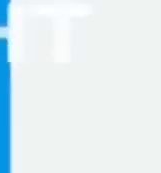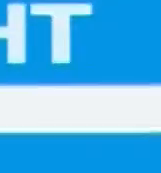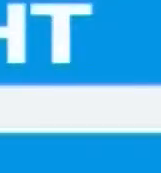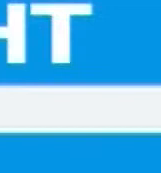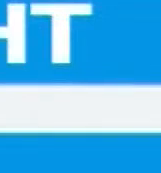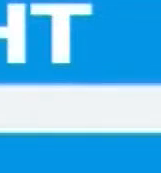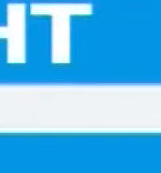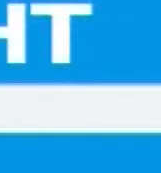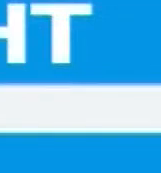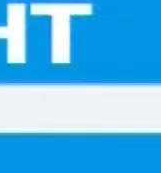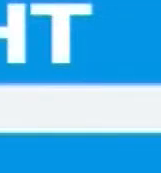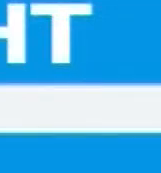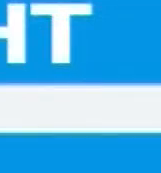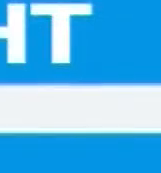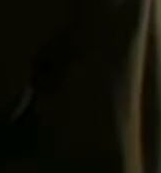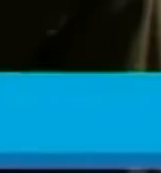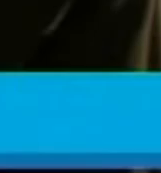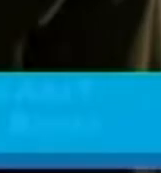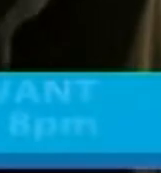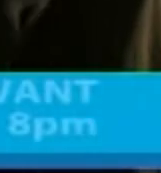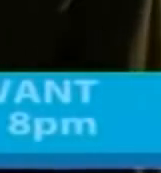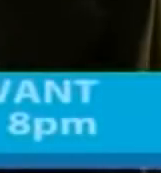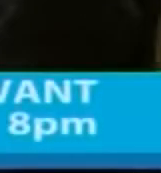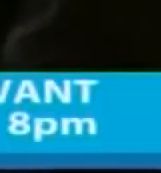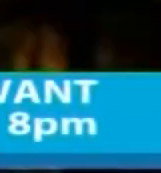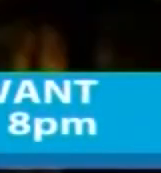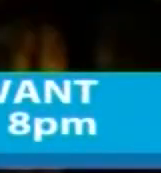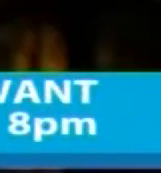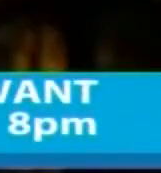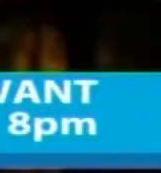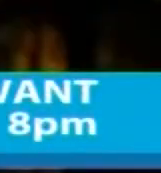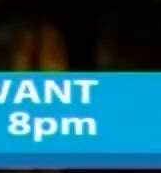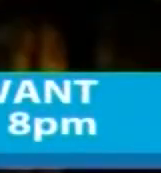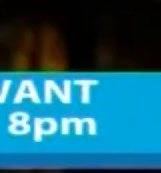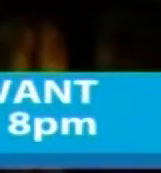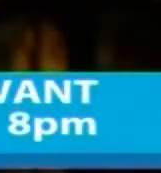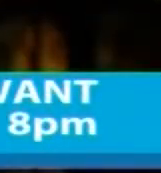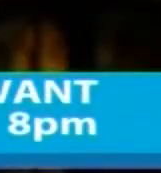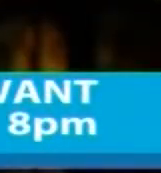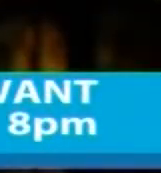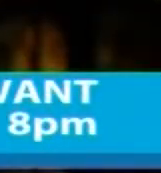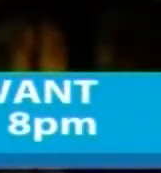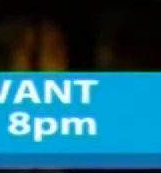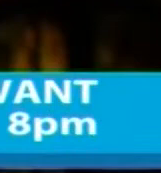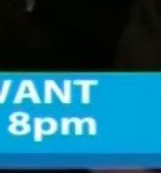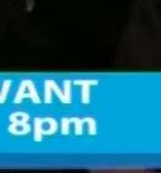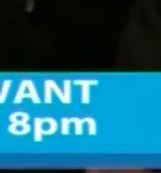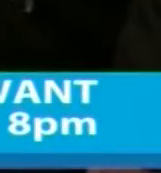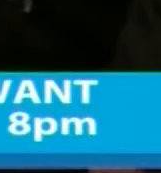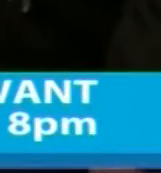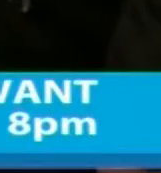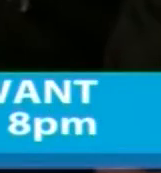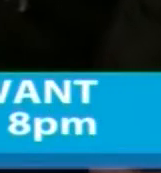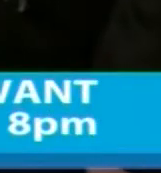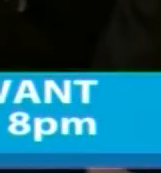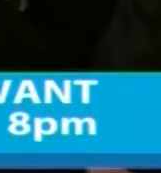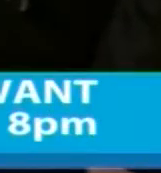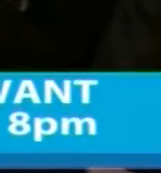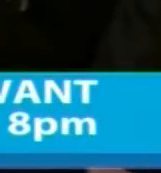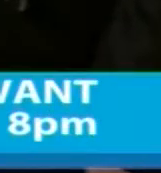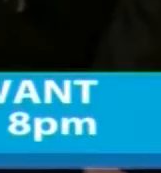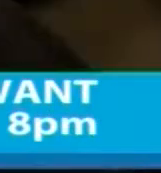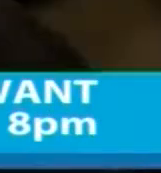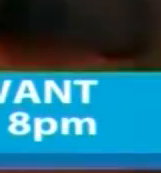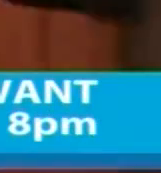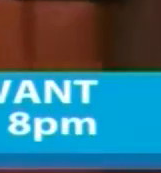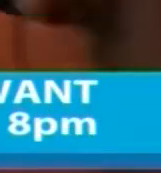Tonight on KBC Channel 1. There's nothing in that woman's grave. I was here on the day of the burial. It's only Mr. David's remains